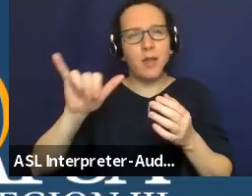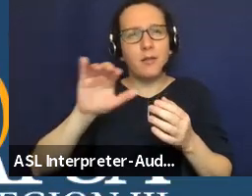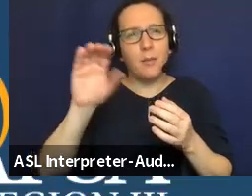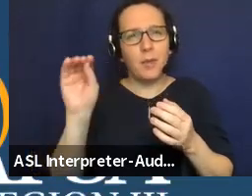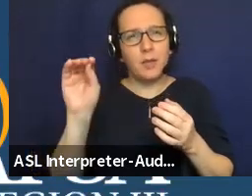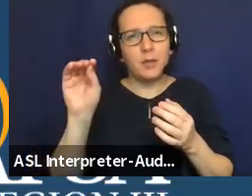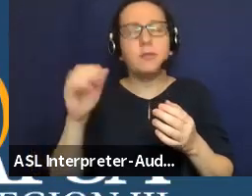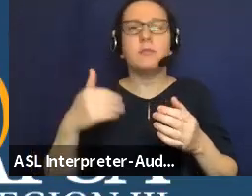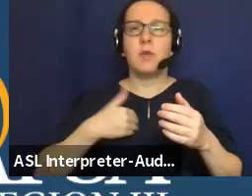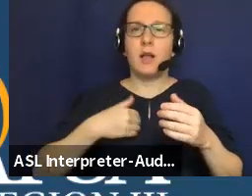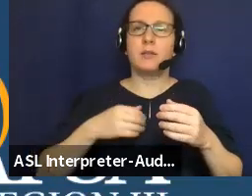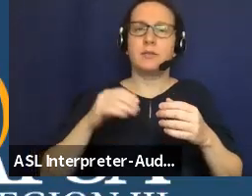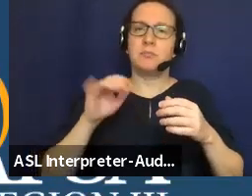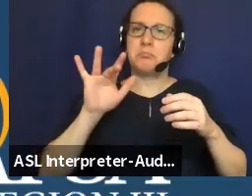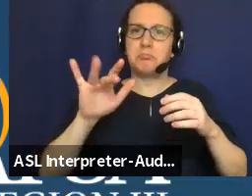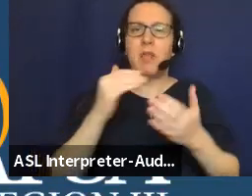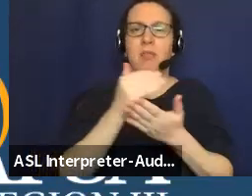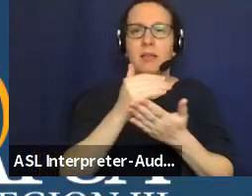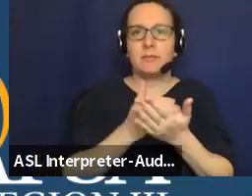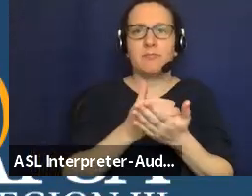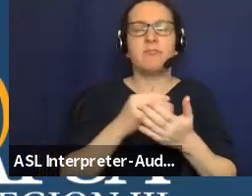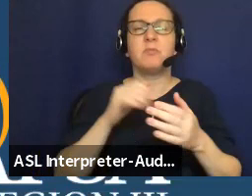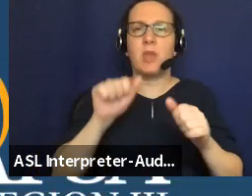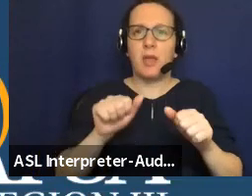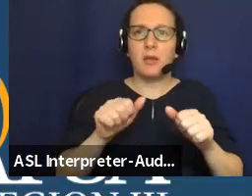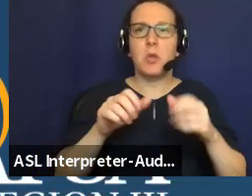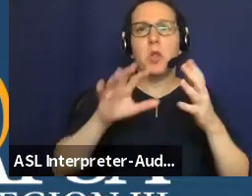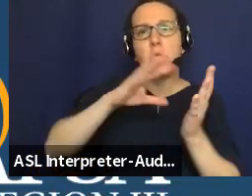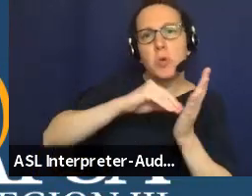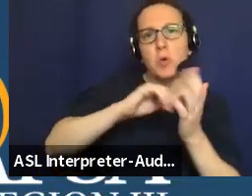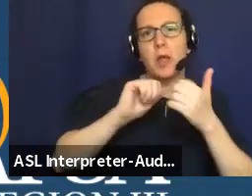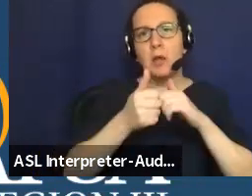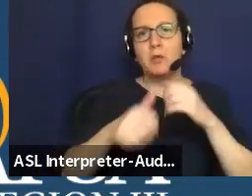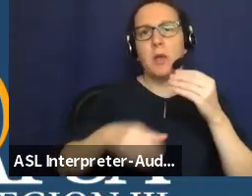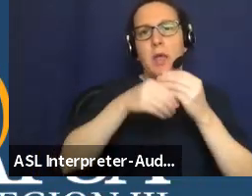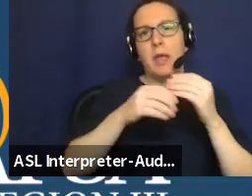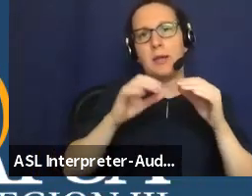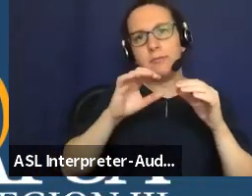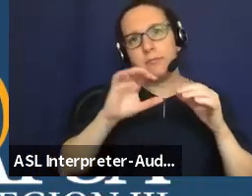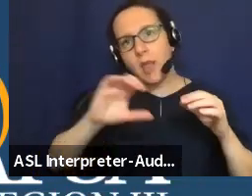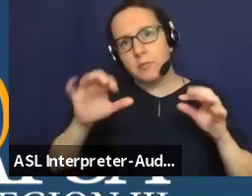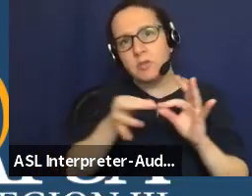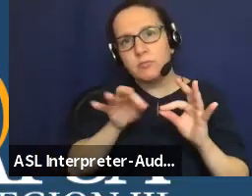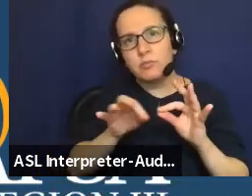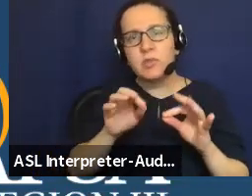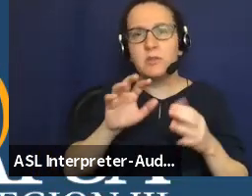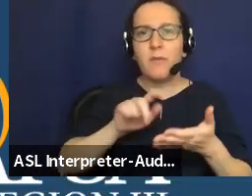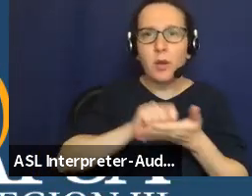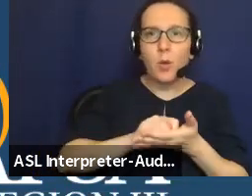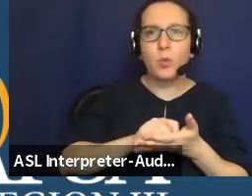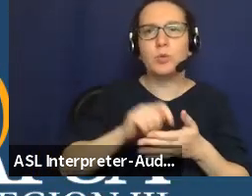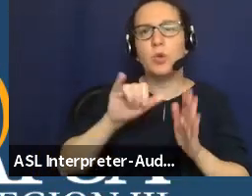it goes over adding alt text to images, adding captions to videos and YouTube, and creating